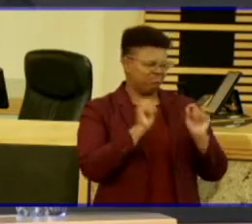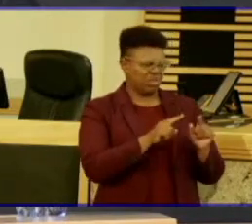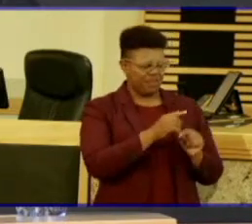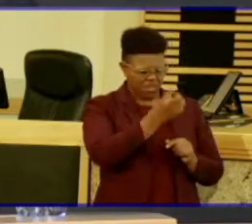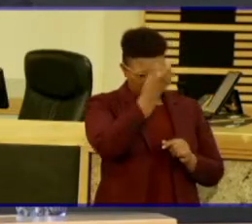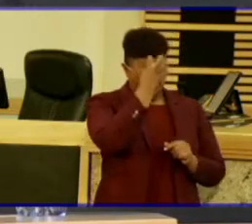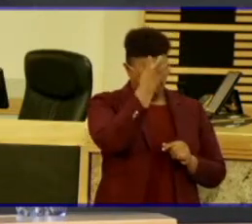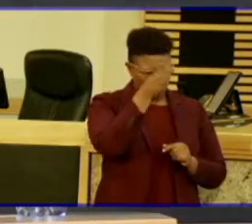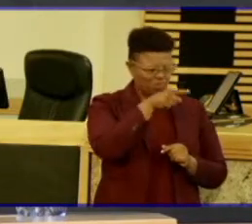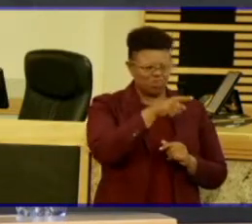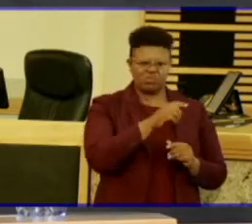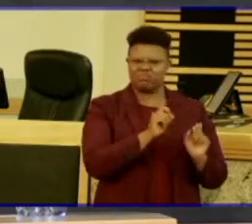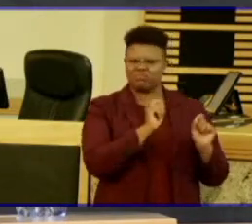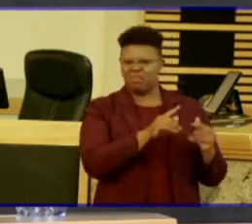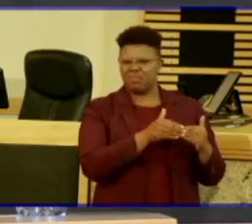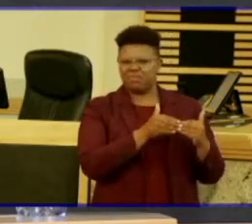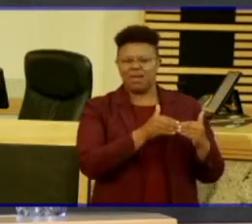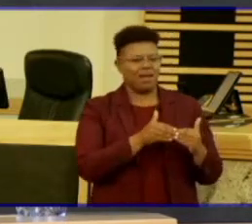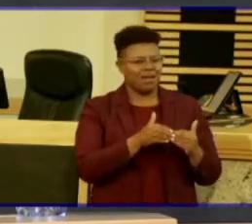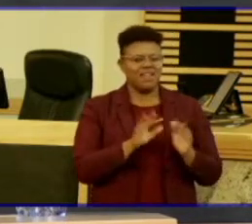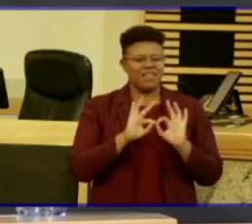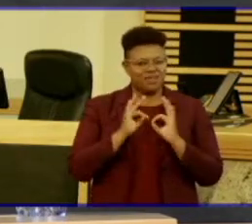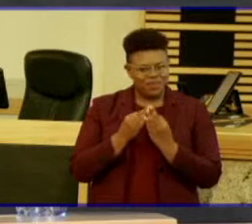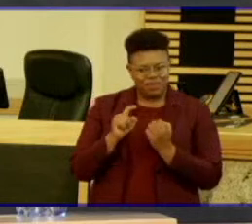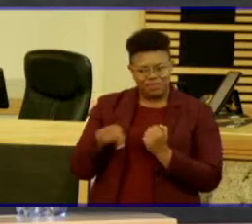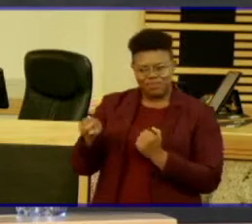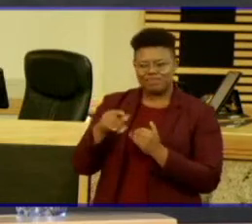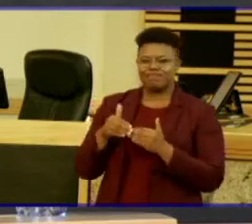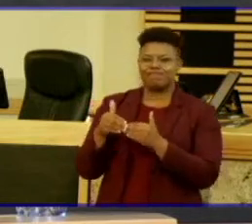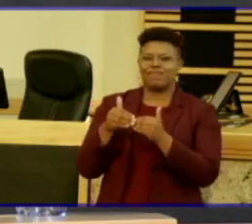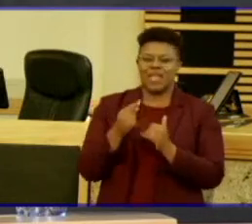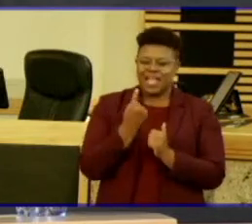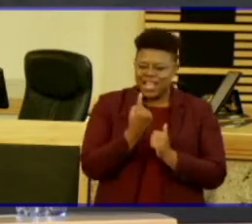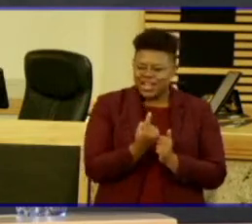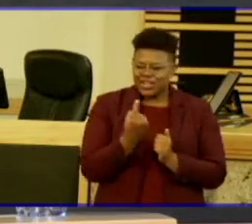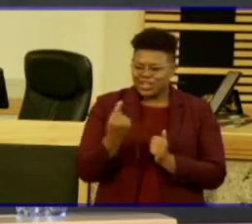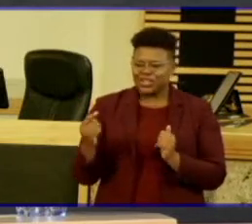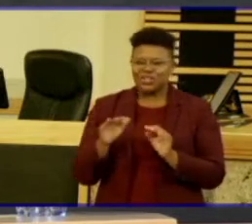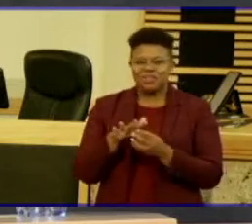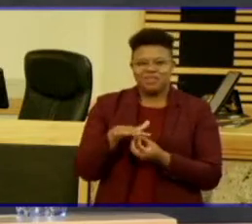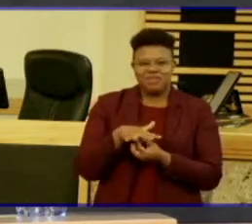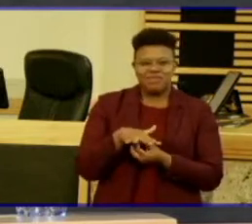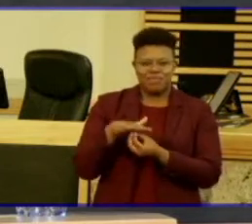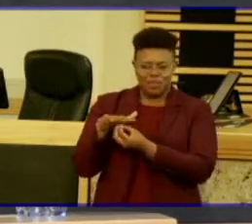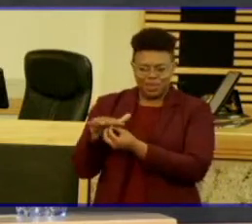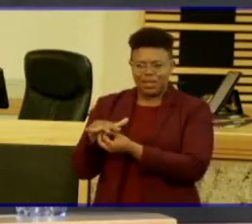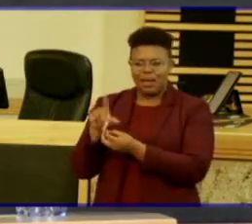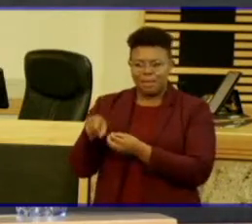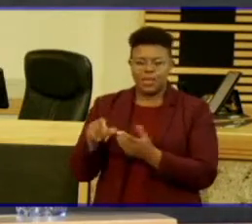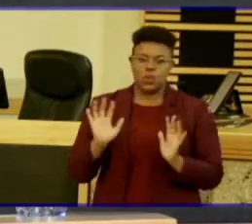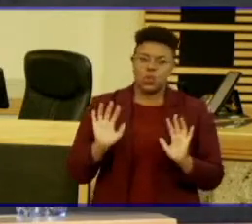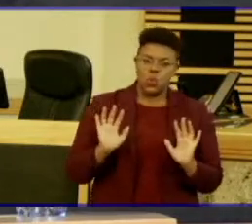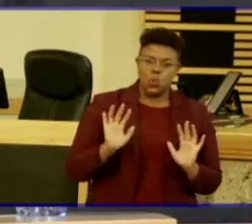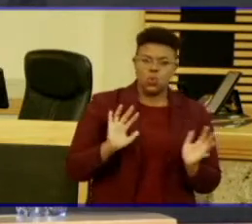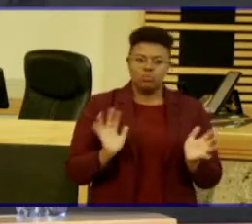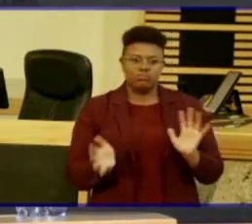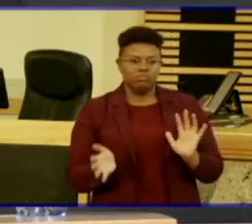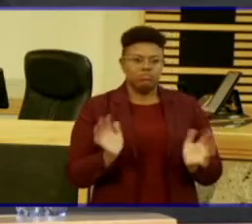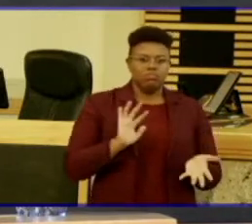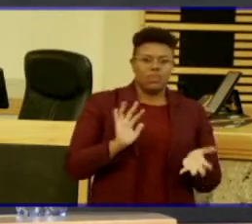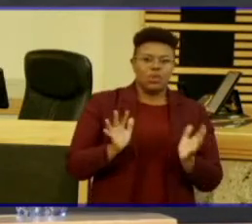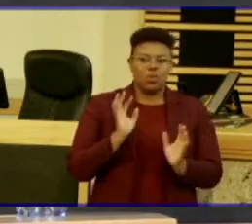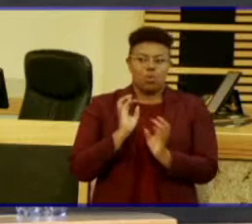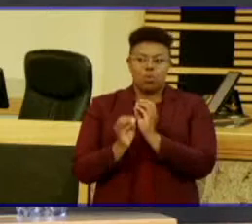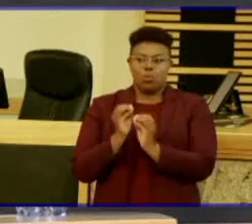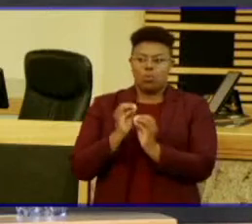abagada isiko. Ulwaluko yinto yamakhaya, ikhaya nekhaya xa liza kwalusa umntana funeka lixakeke liyazi into yokokuba liyowulungisa